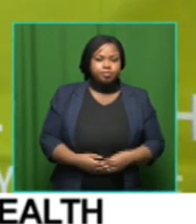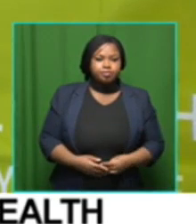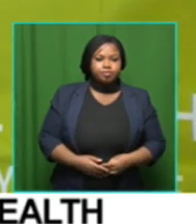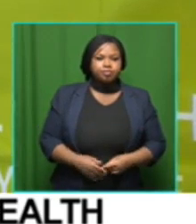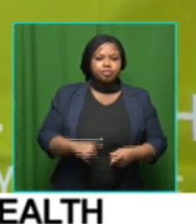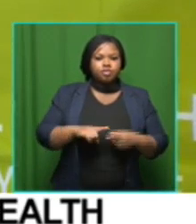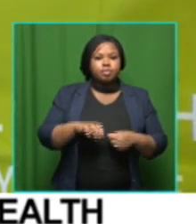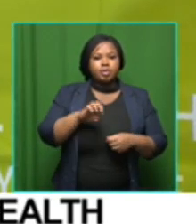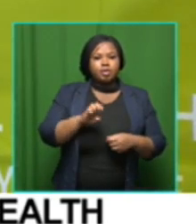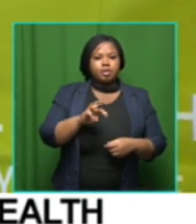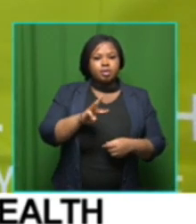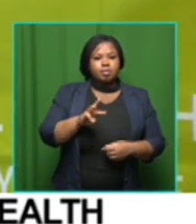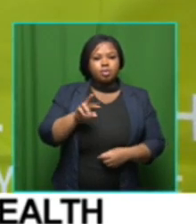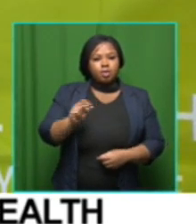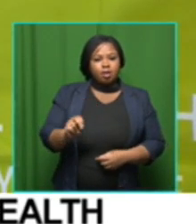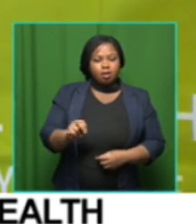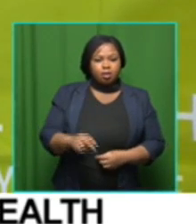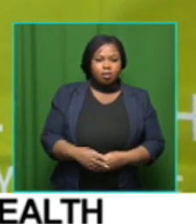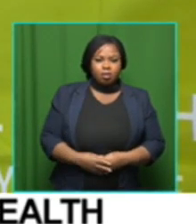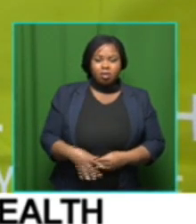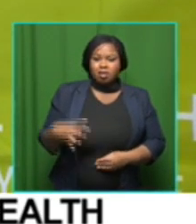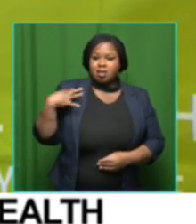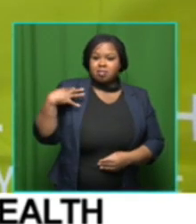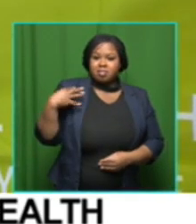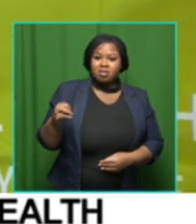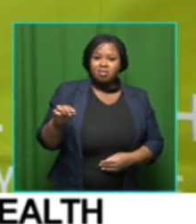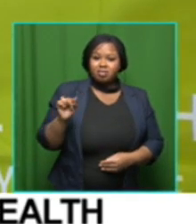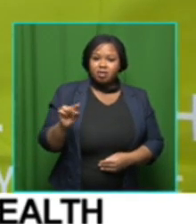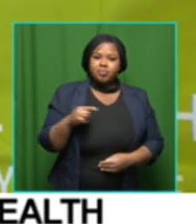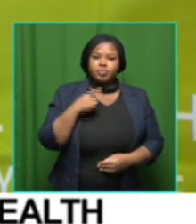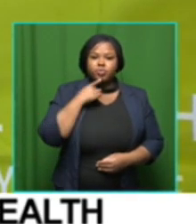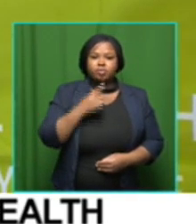EWN. Minister, when you say you want to integrate